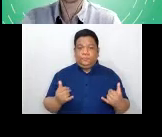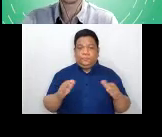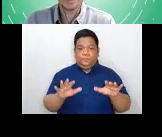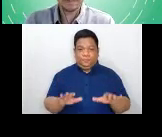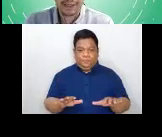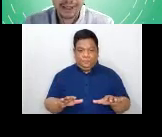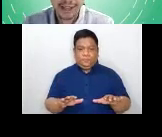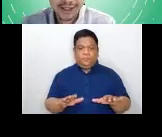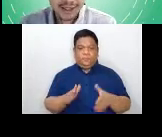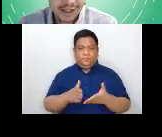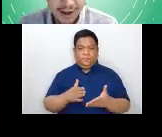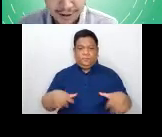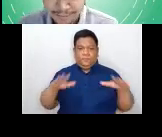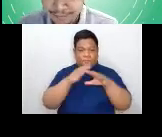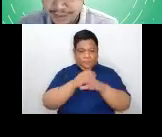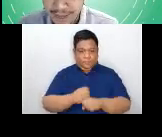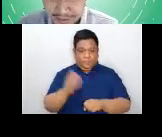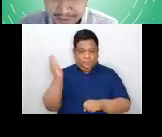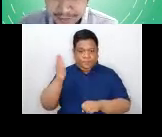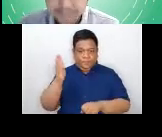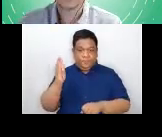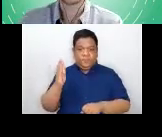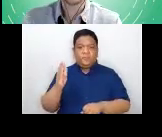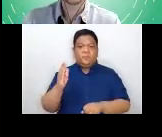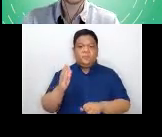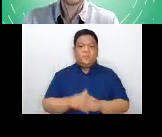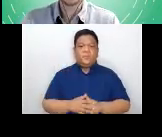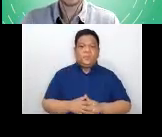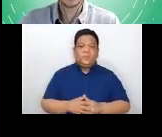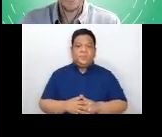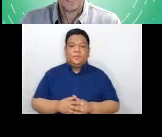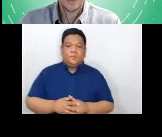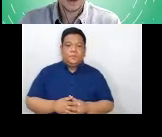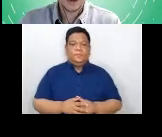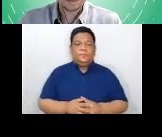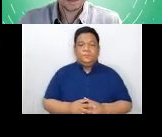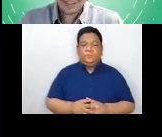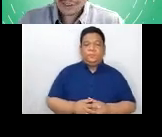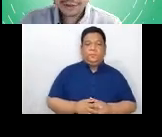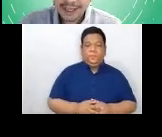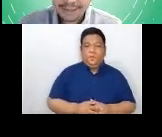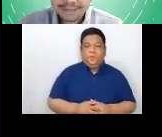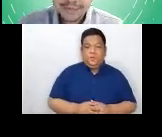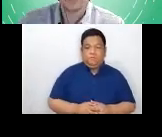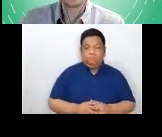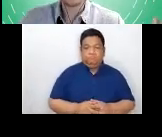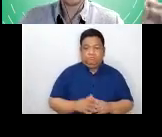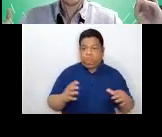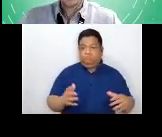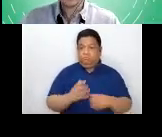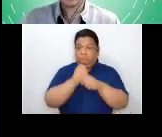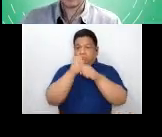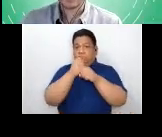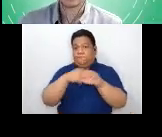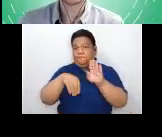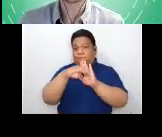technically stop here, and end my official presentation. And just to recap, we wanted to